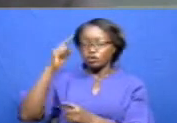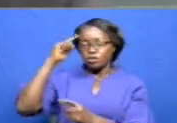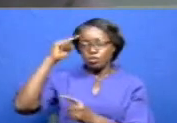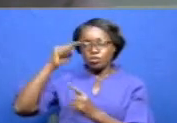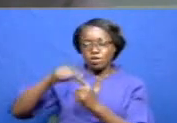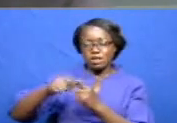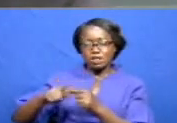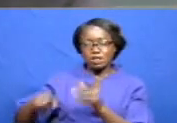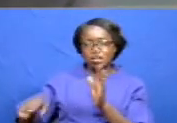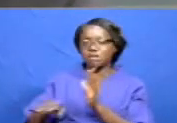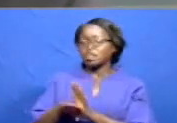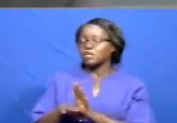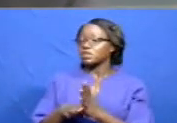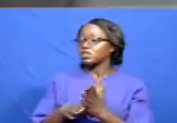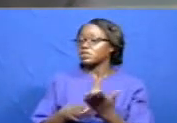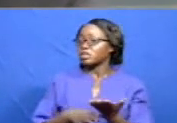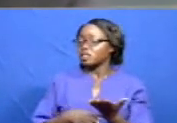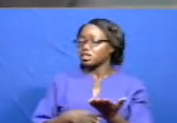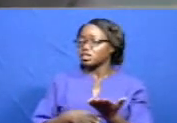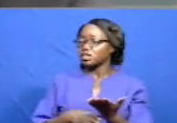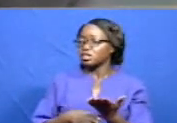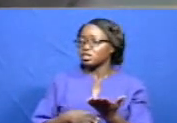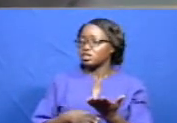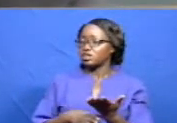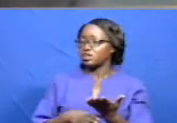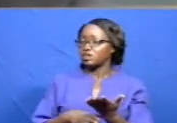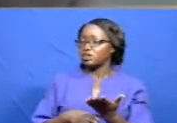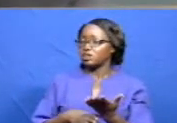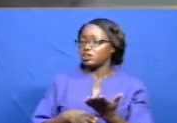find us in the,